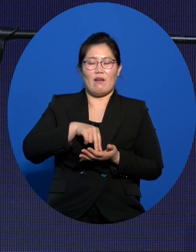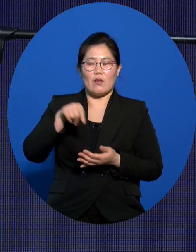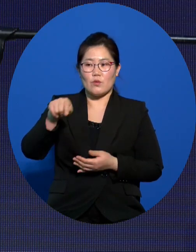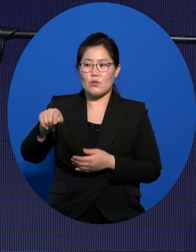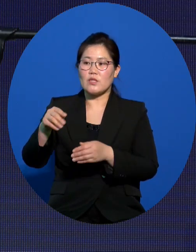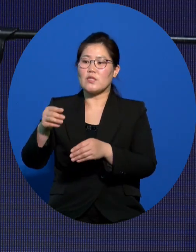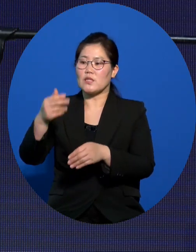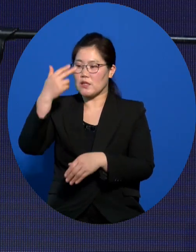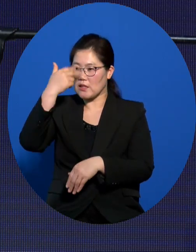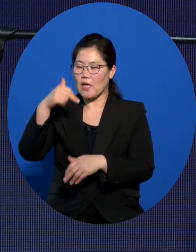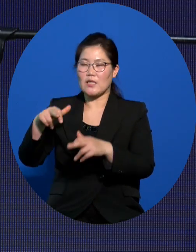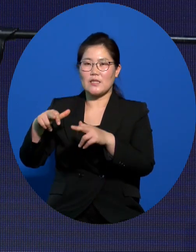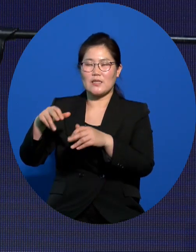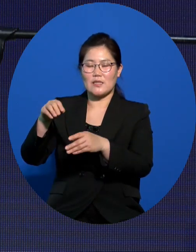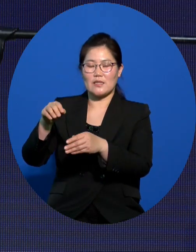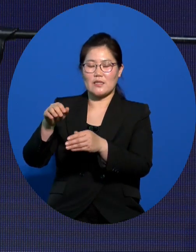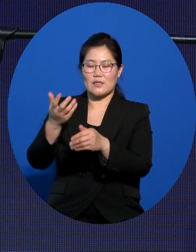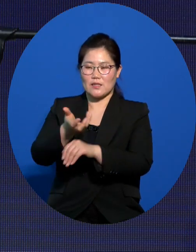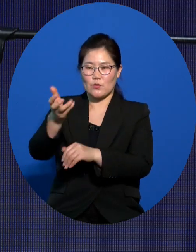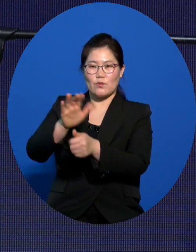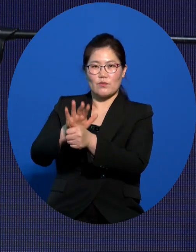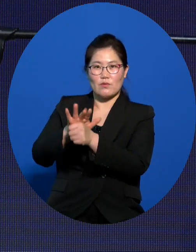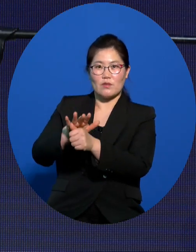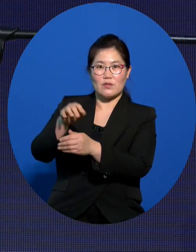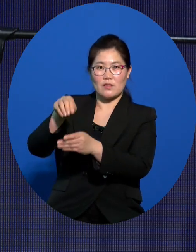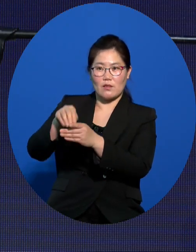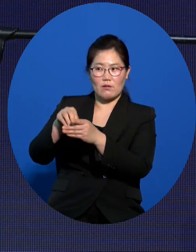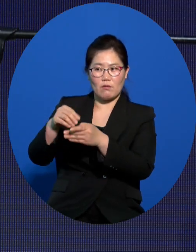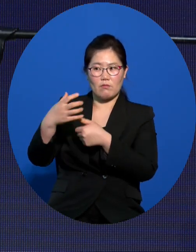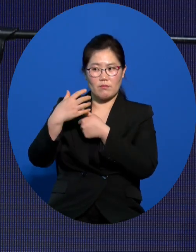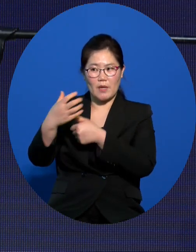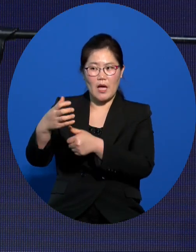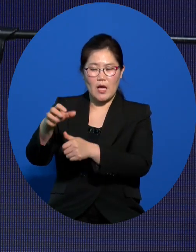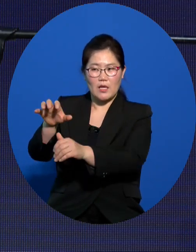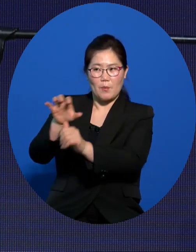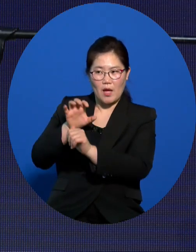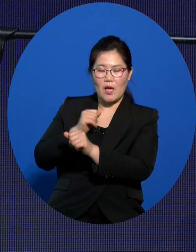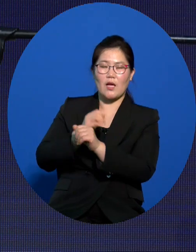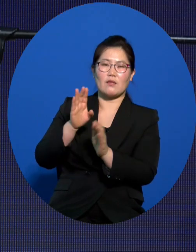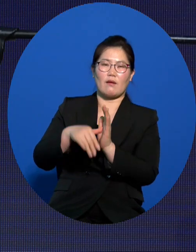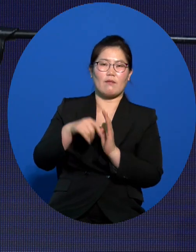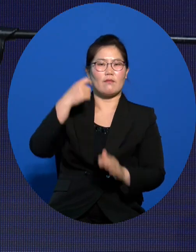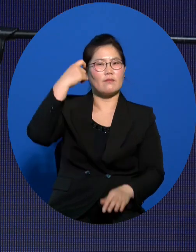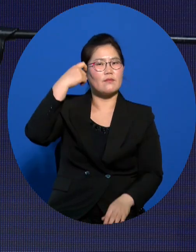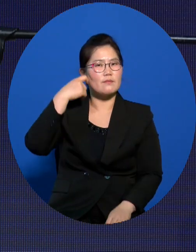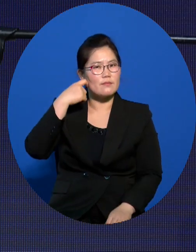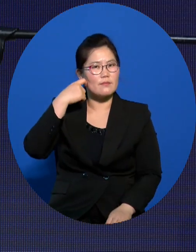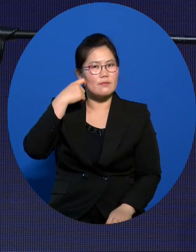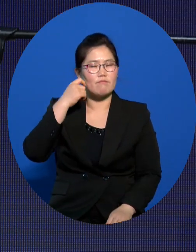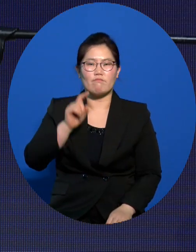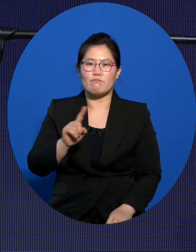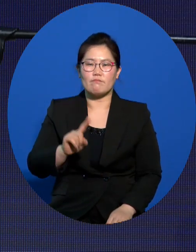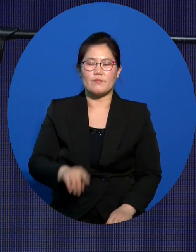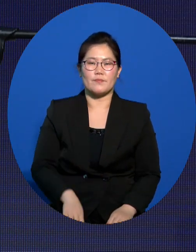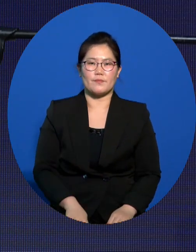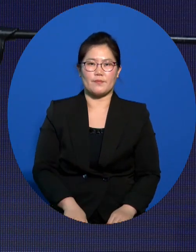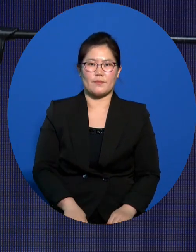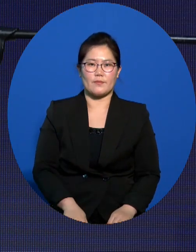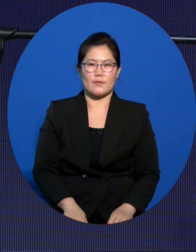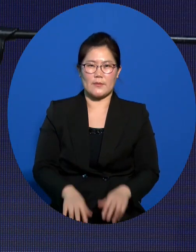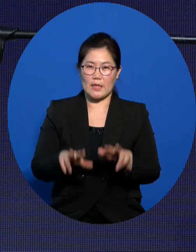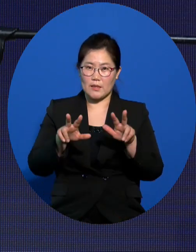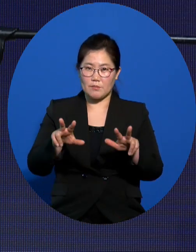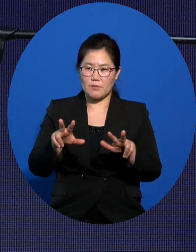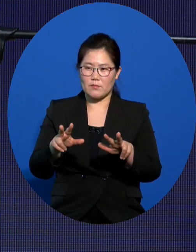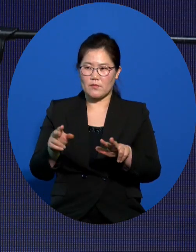Now, as a person directly involved with the center and as a person operating the center, I have a lot to say. Now, first